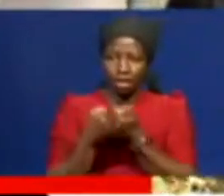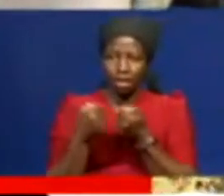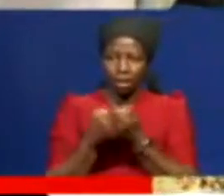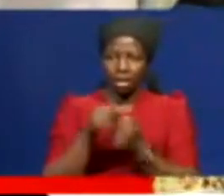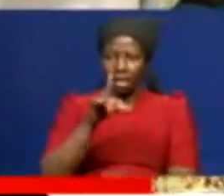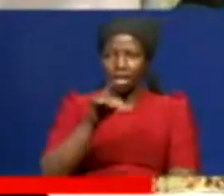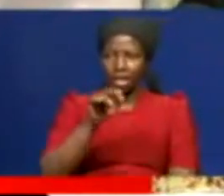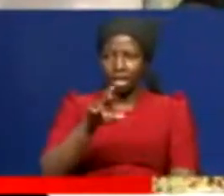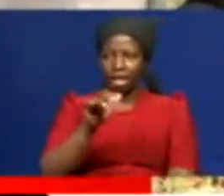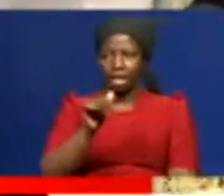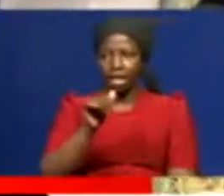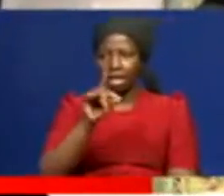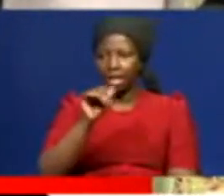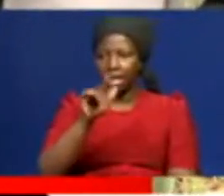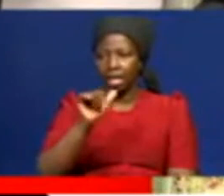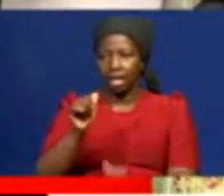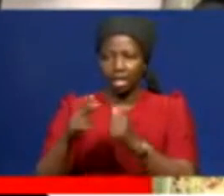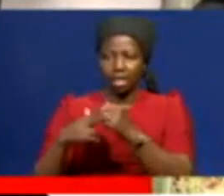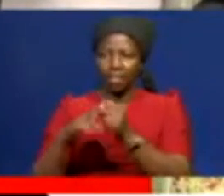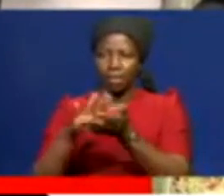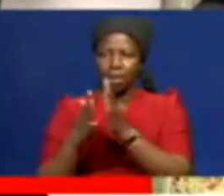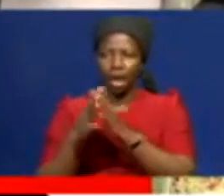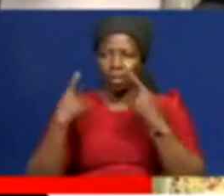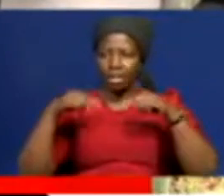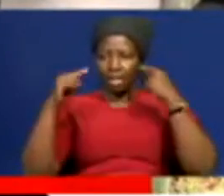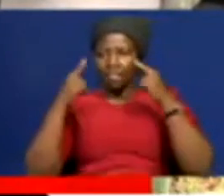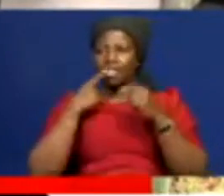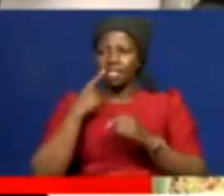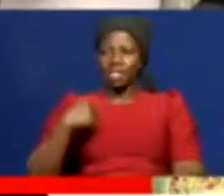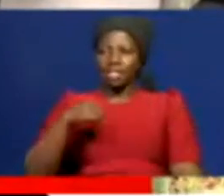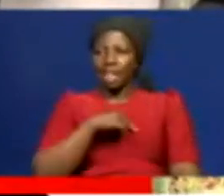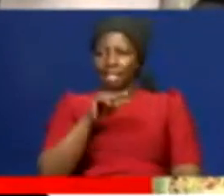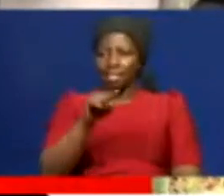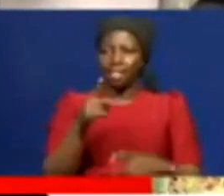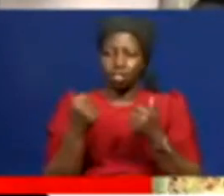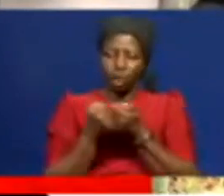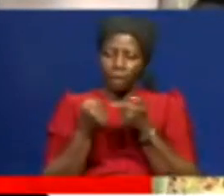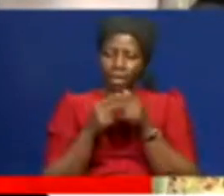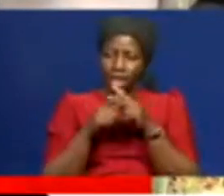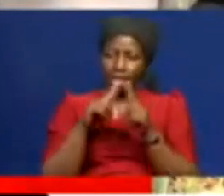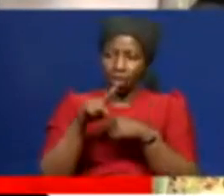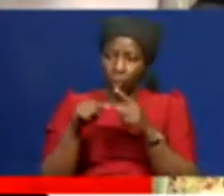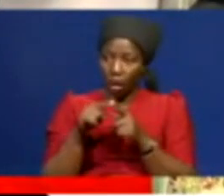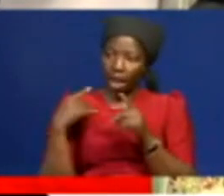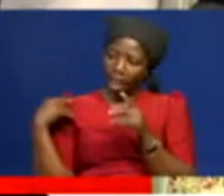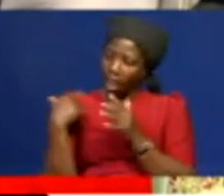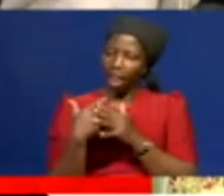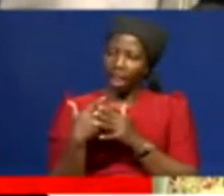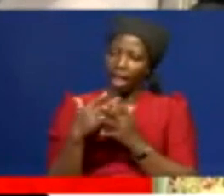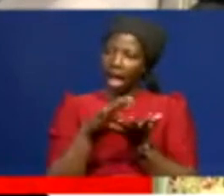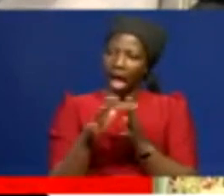is a success. Briefly, tell us, you may want to tell us when did this tournament begin, and what has been the journey like? We